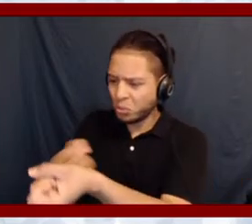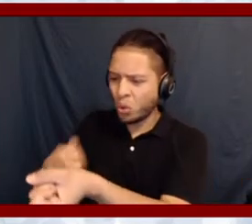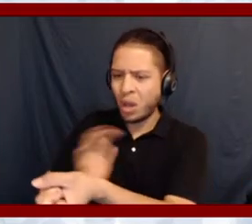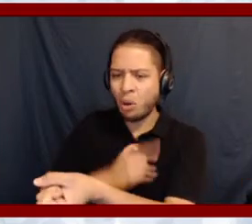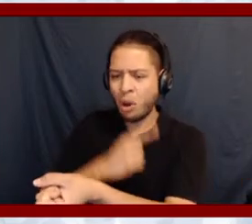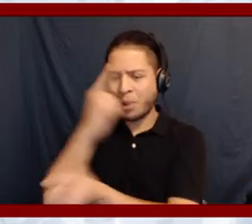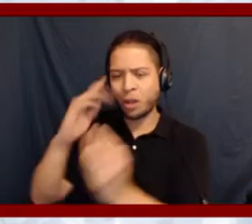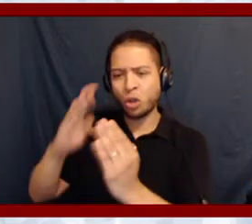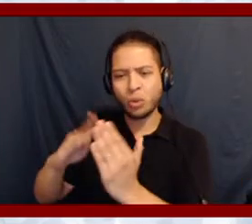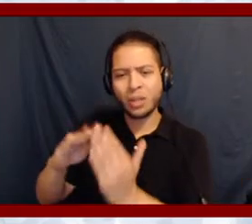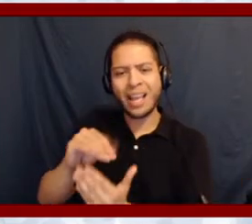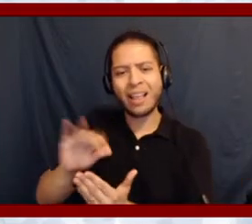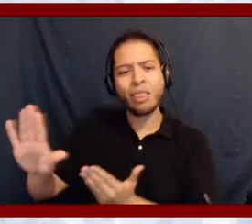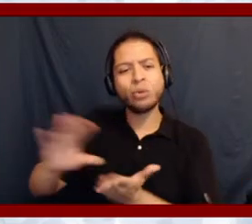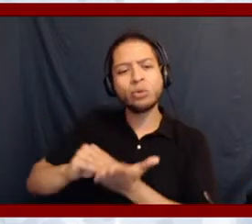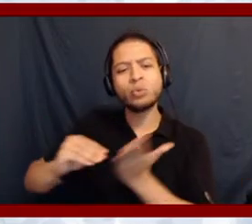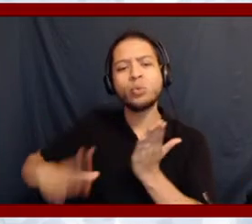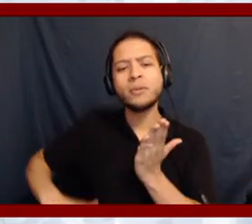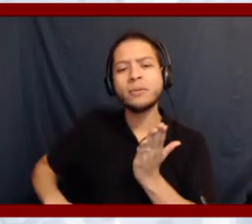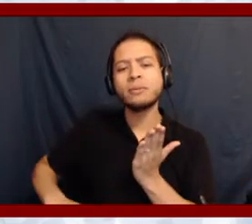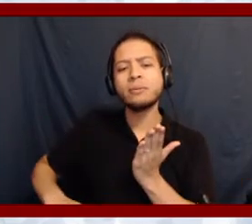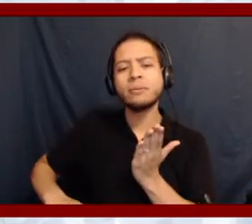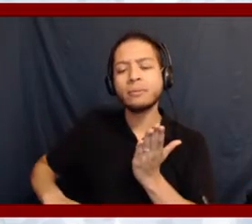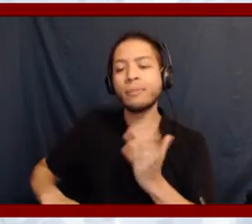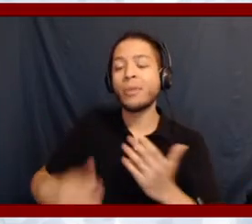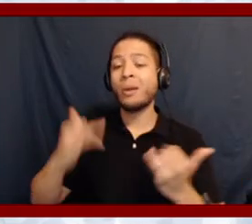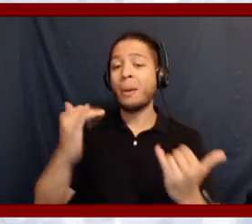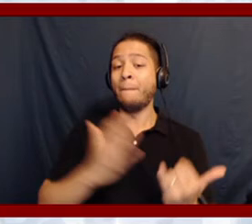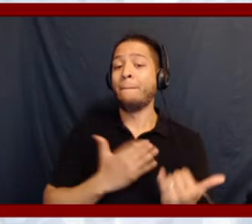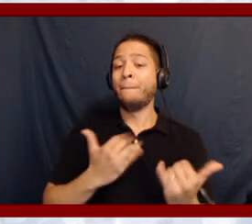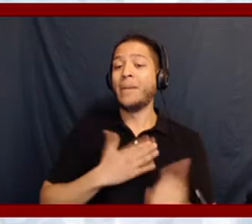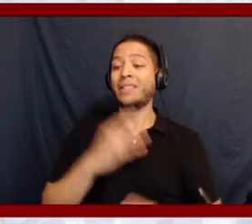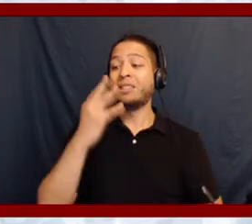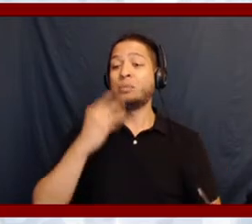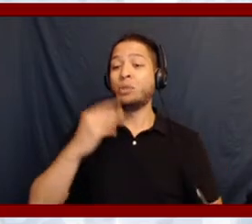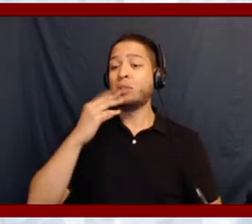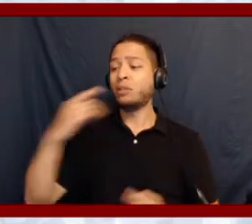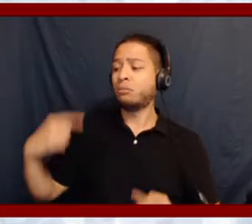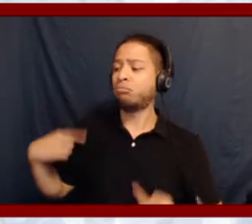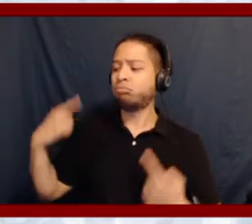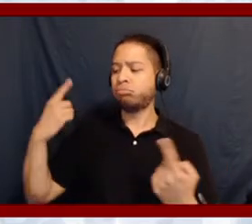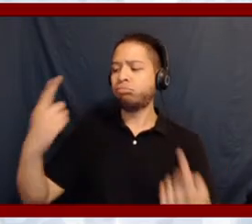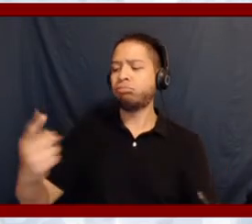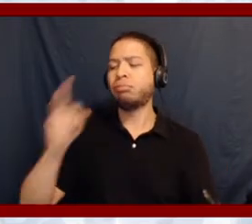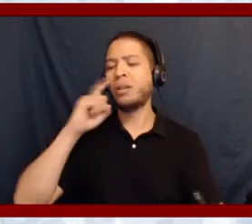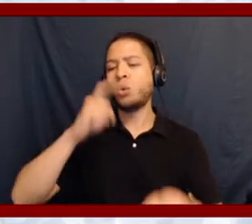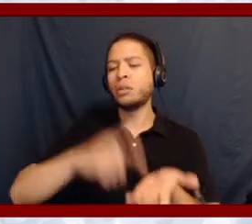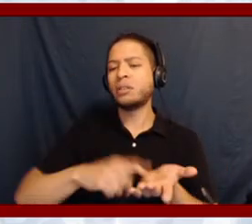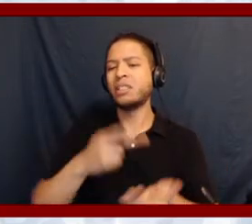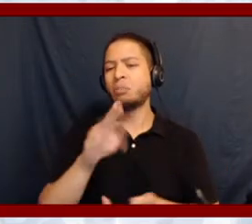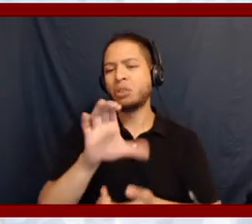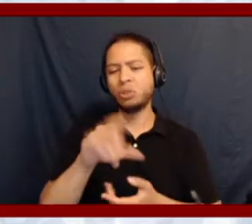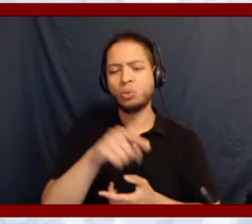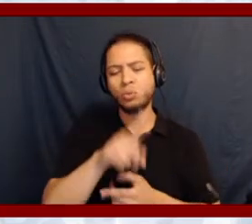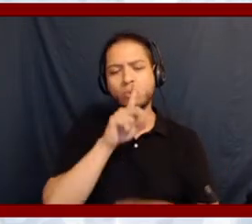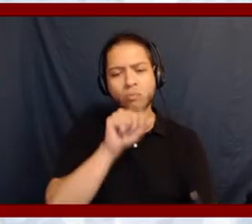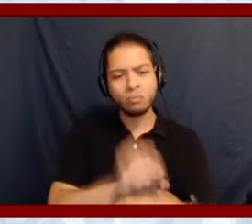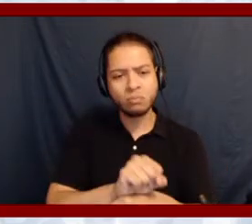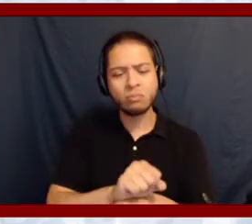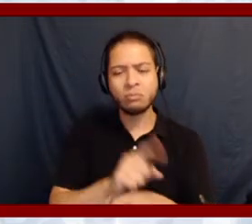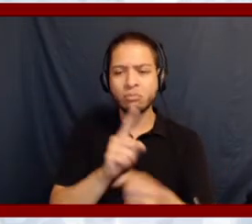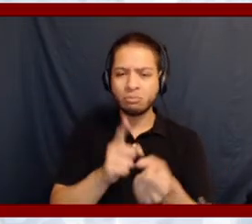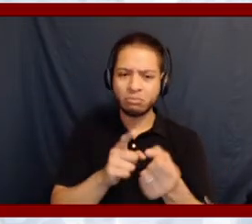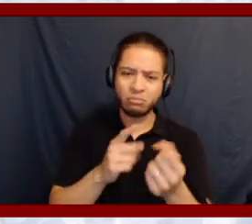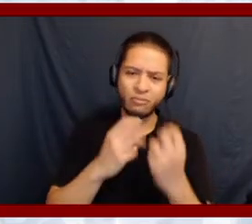found from my experience is that HBCUs are vested in their students. And it's not just about keeping